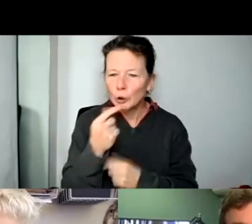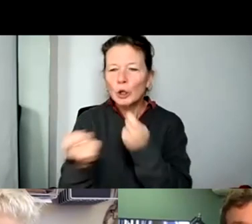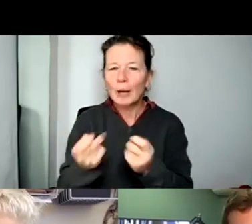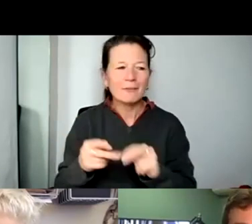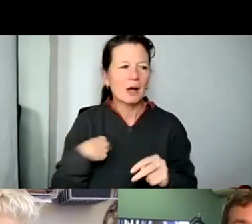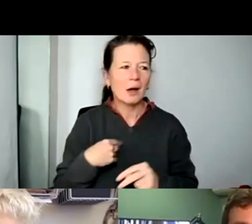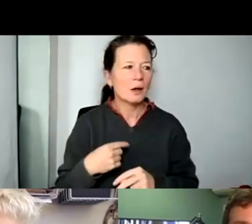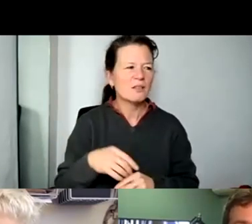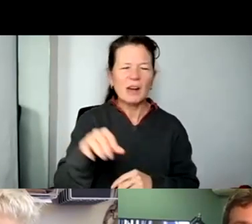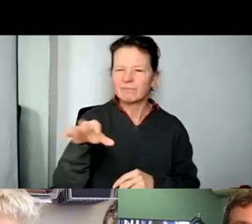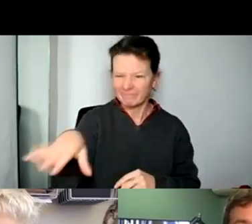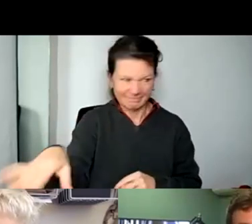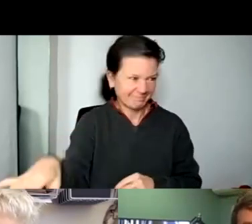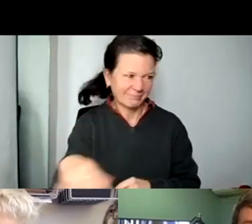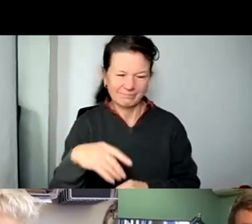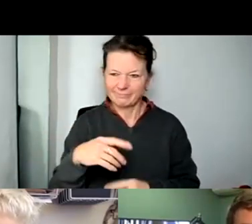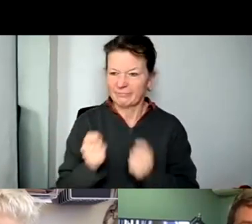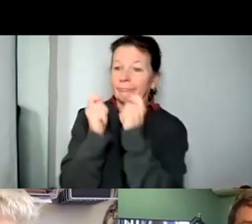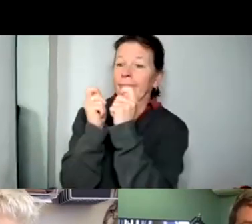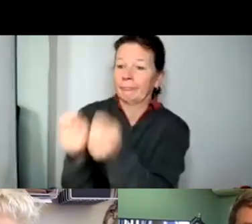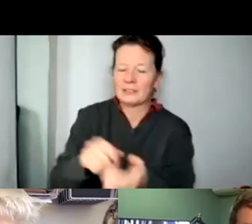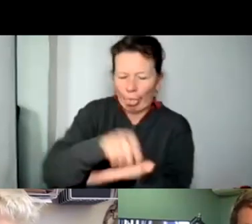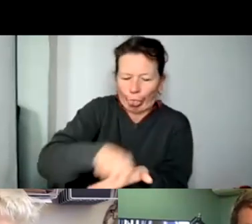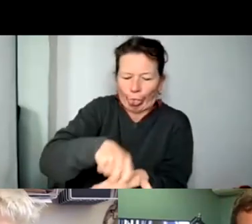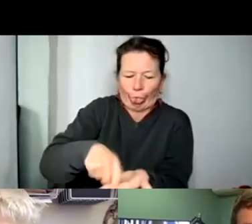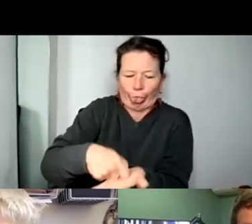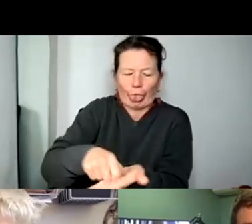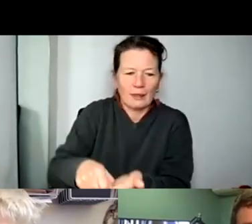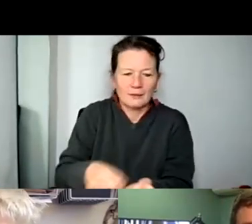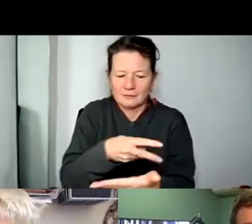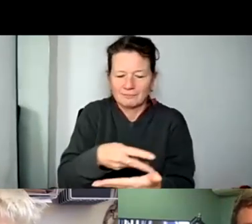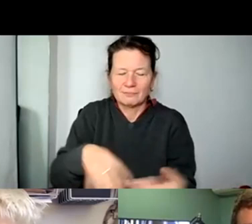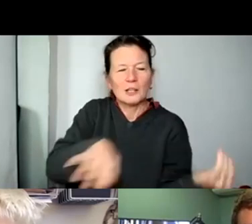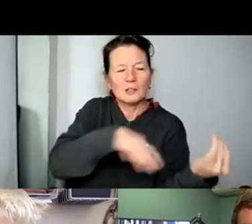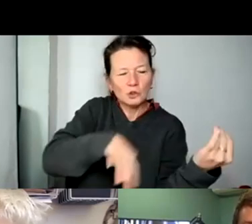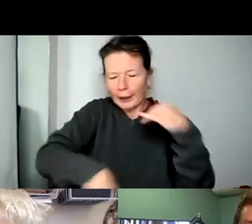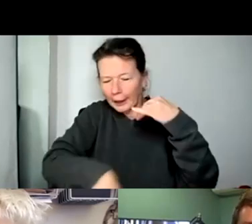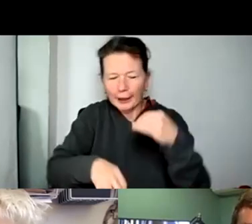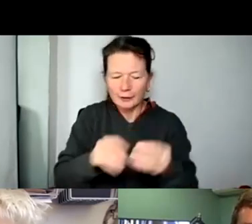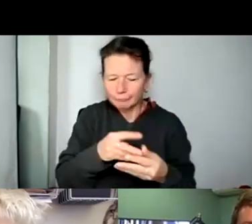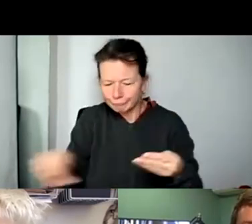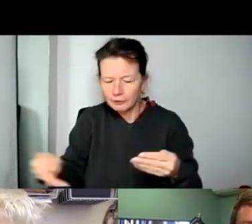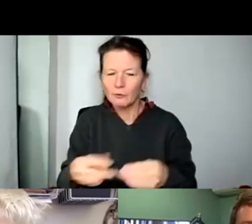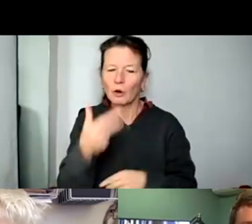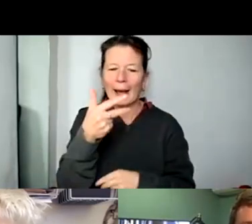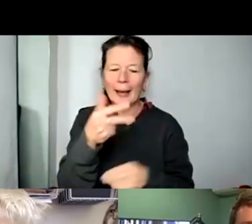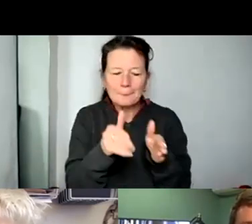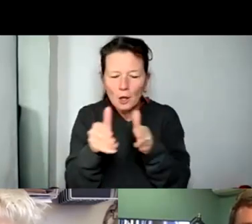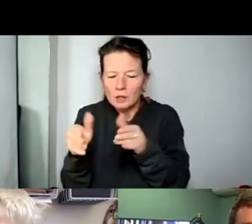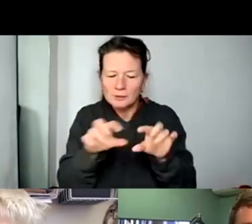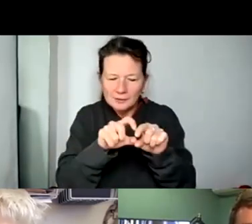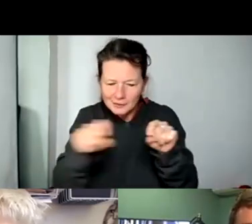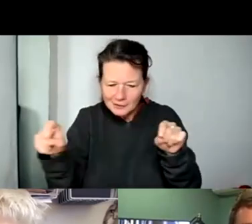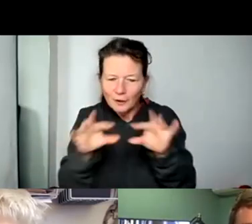suddenly thrusting at them a very scribbled down string arrangement for an 8-bar section of the